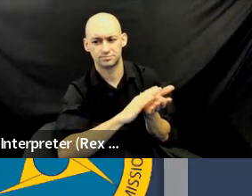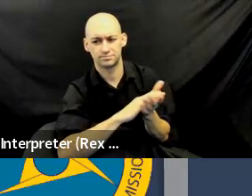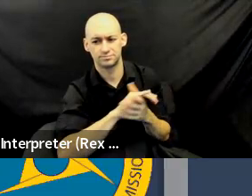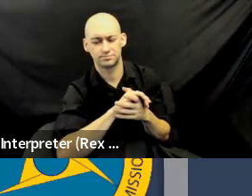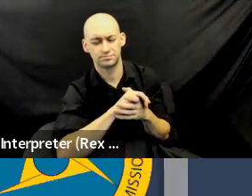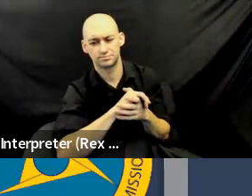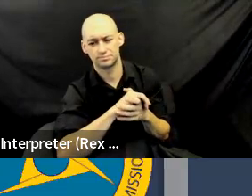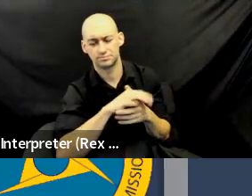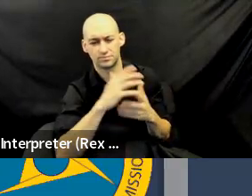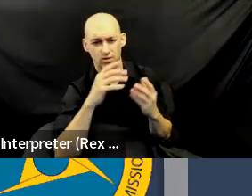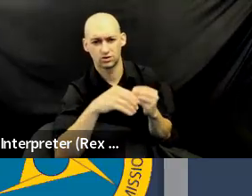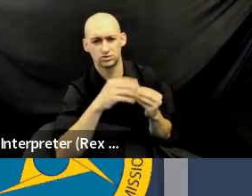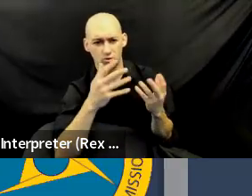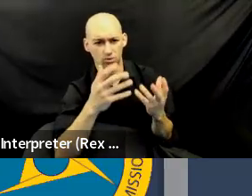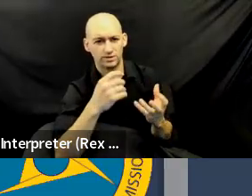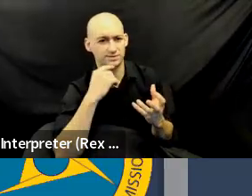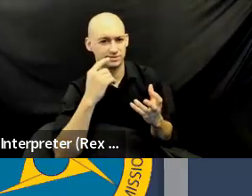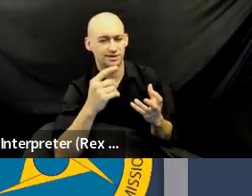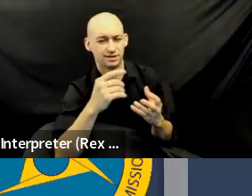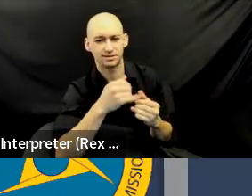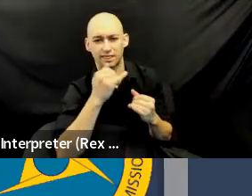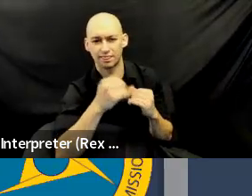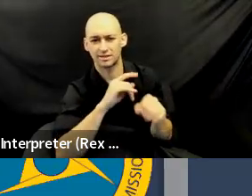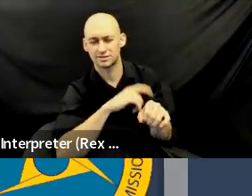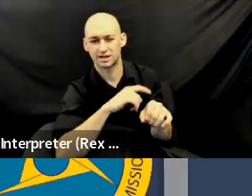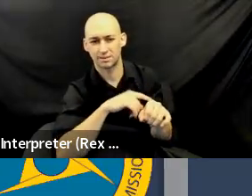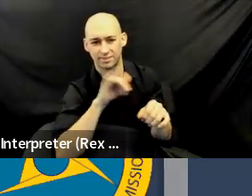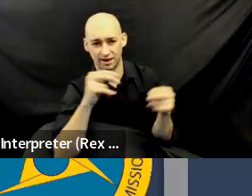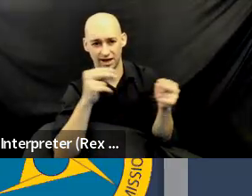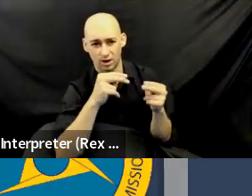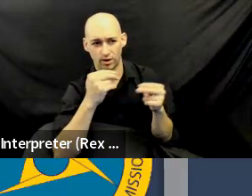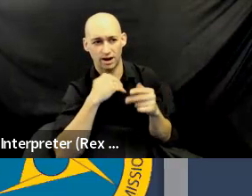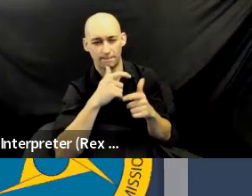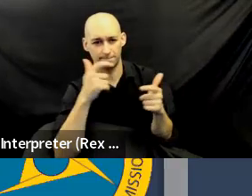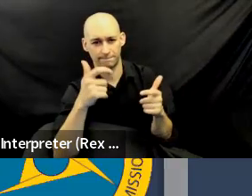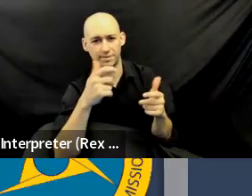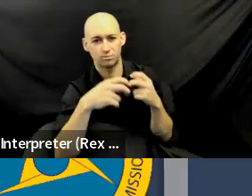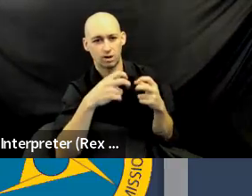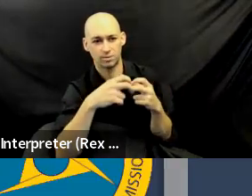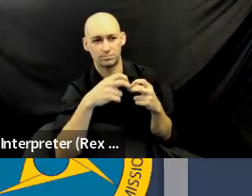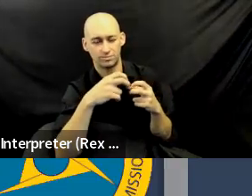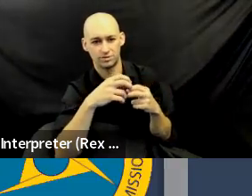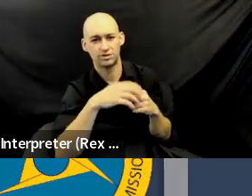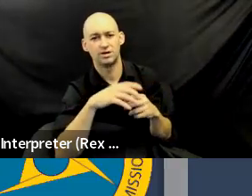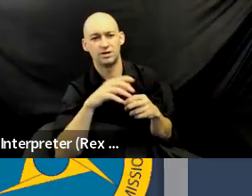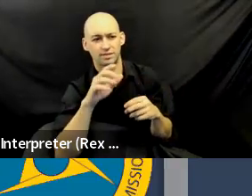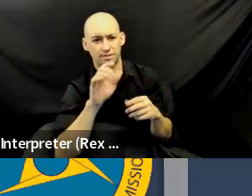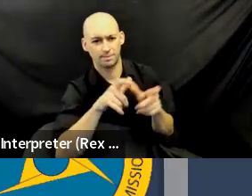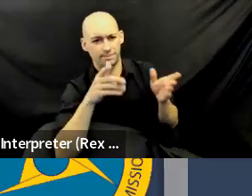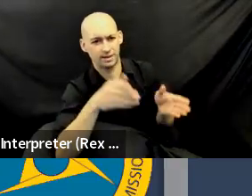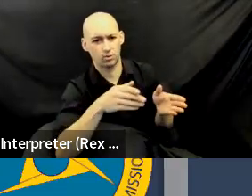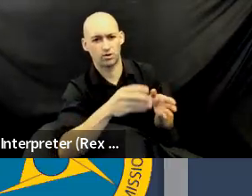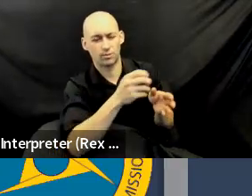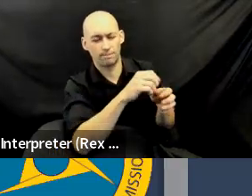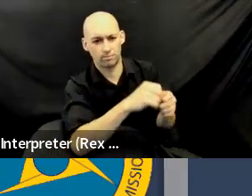I also want to tell you that the last time that freeway had a major problem, big section fell down during the Northridge earthquake, and